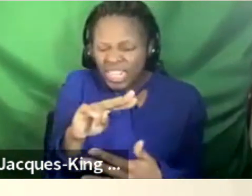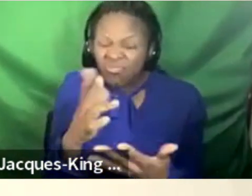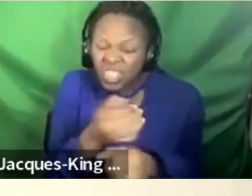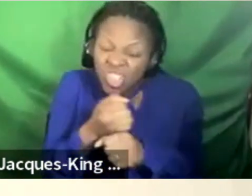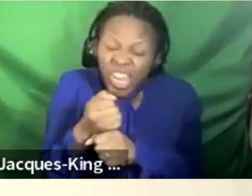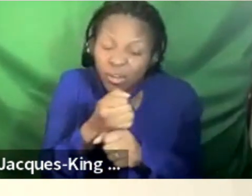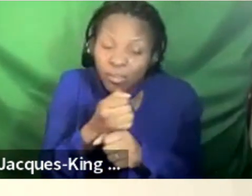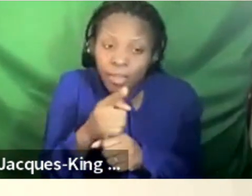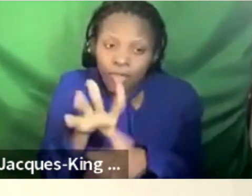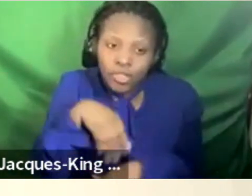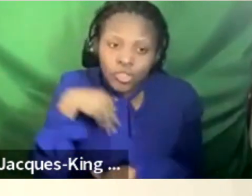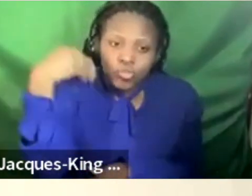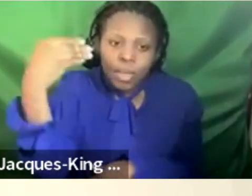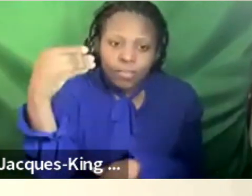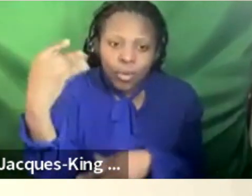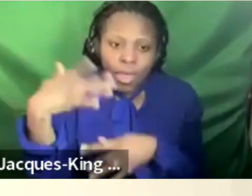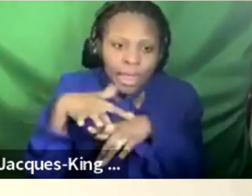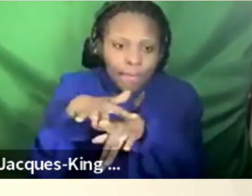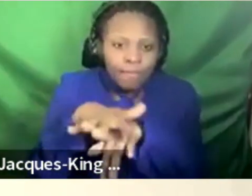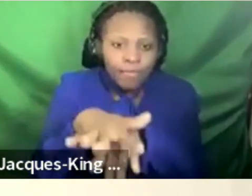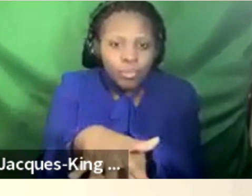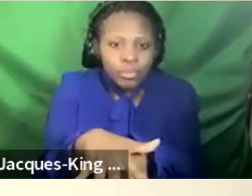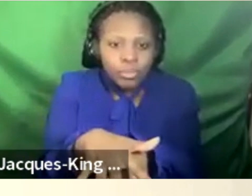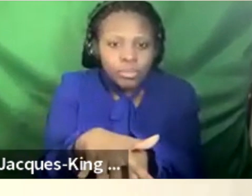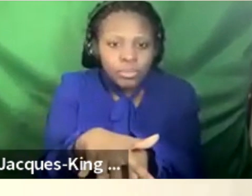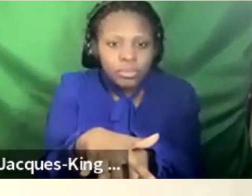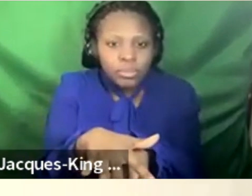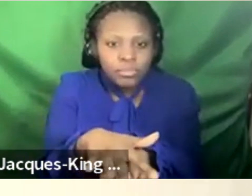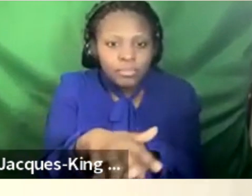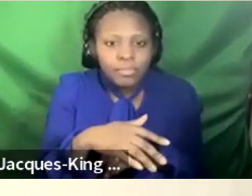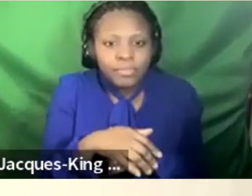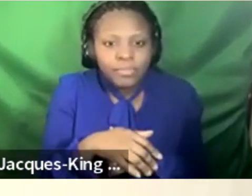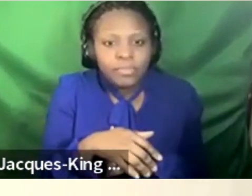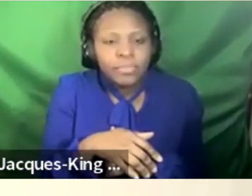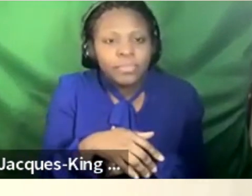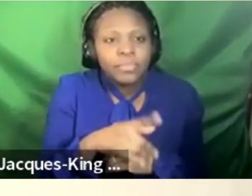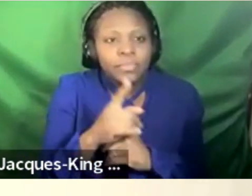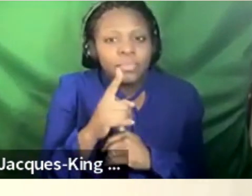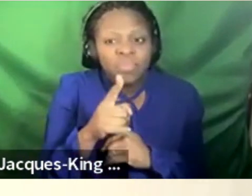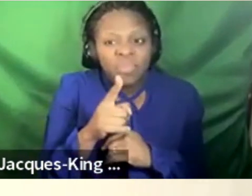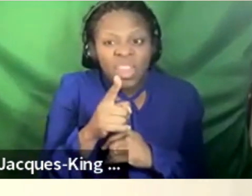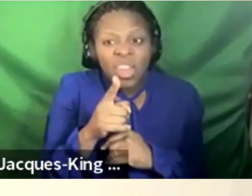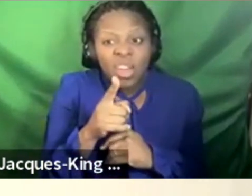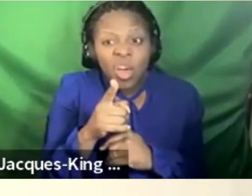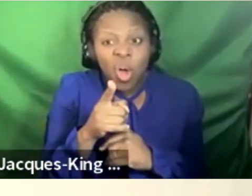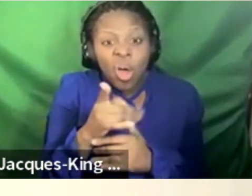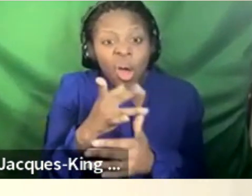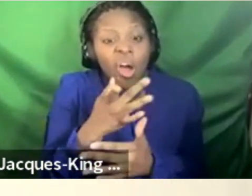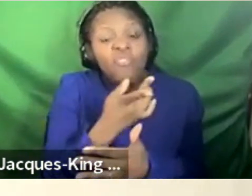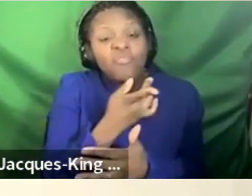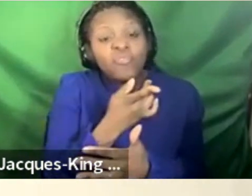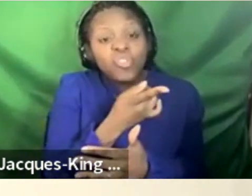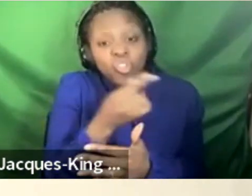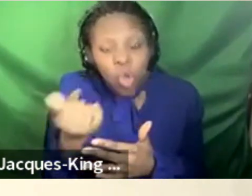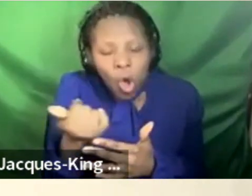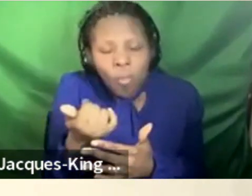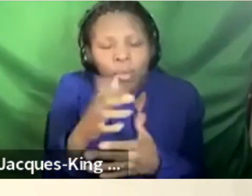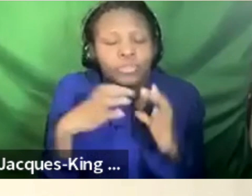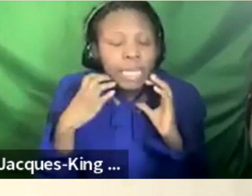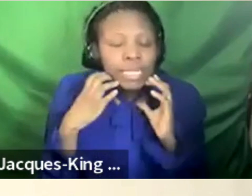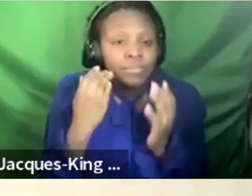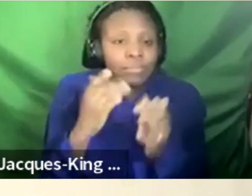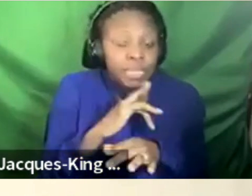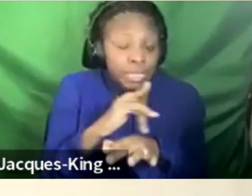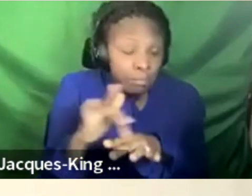of binary in general about these supernatural influences that come throughout a significant portion